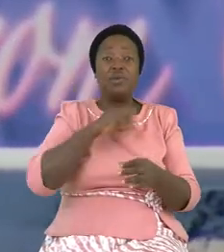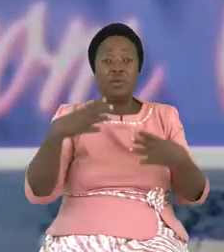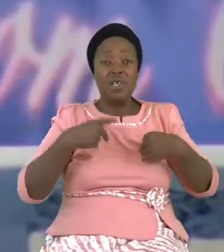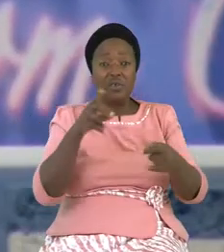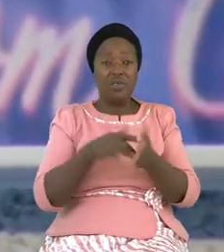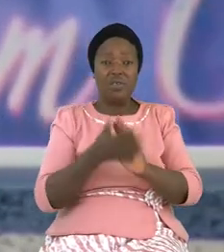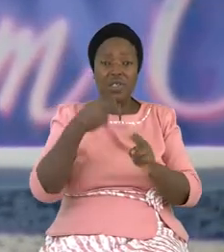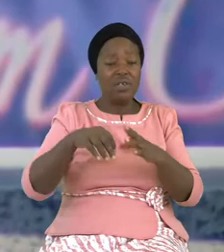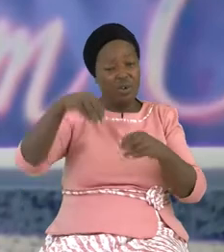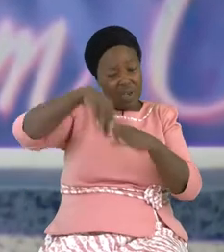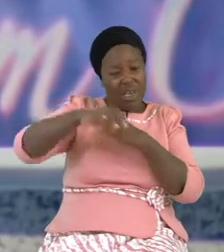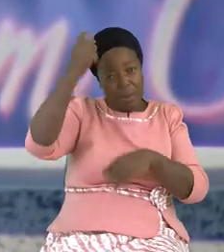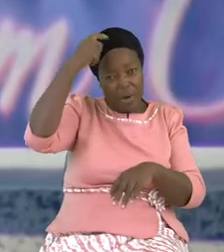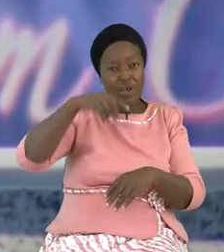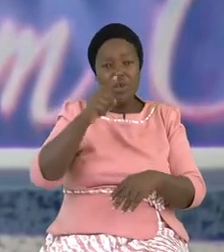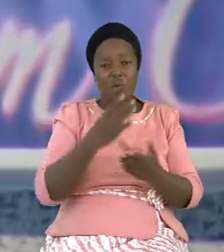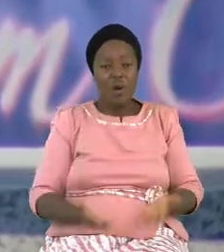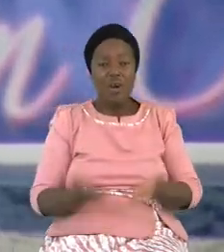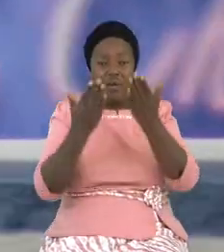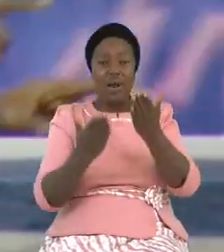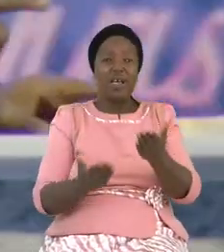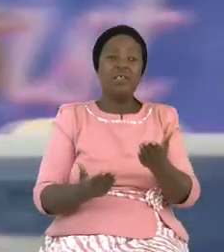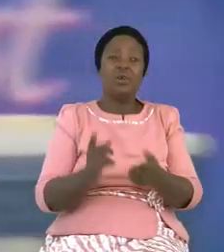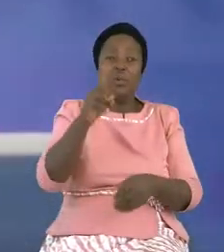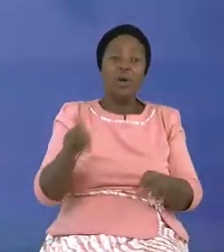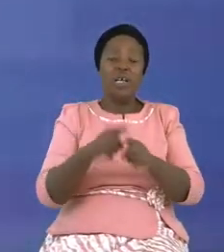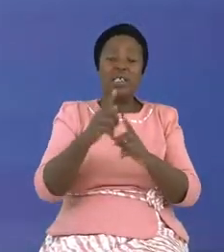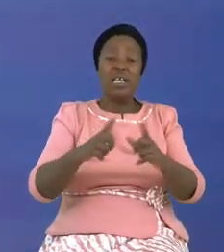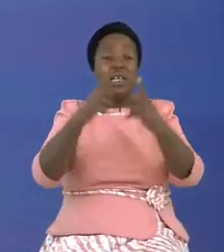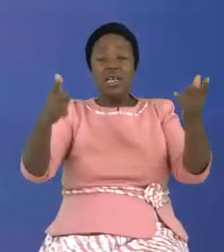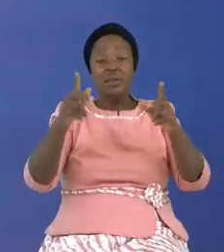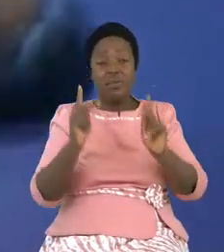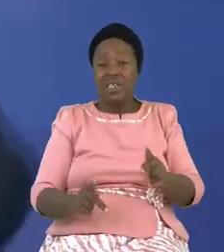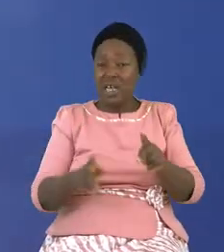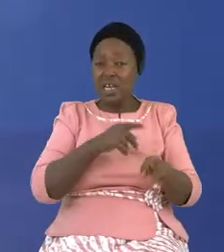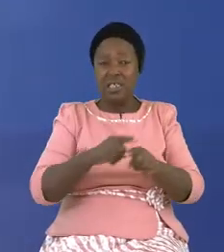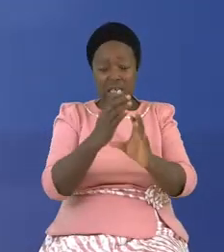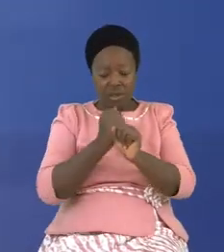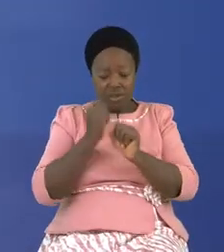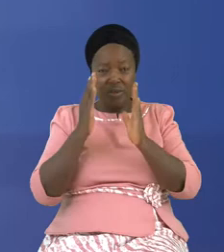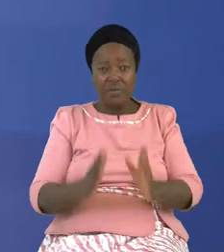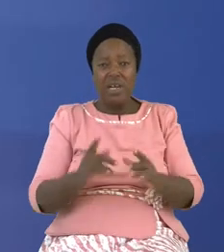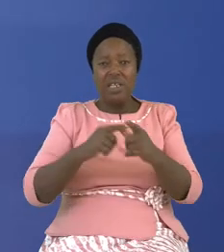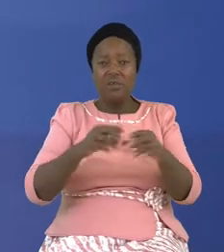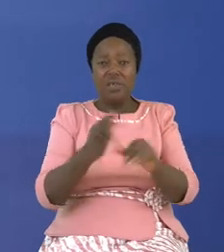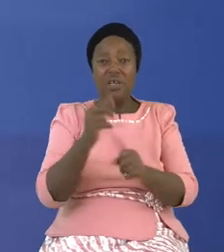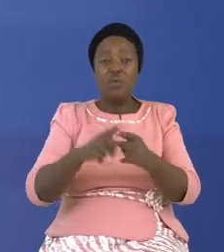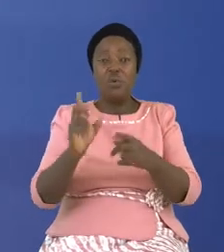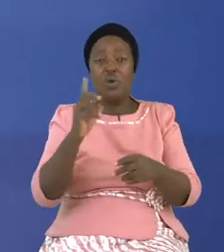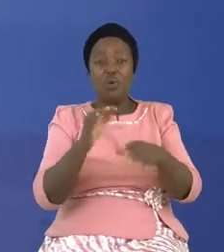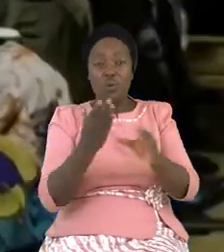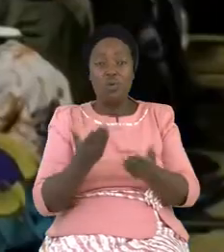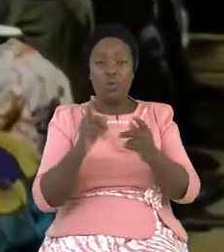man. You will rise up like a giant and like an achiever, and you will get to where you ought to get to